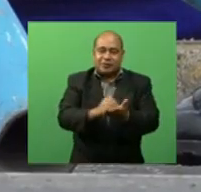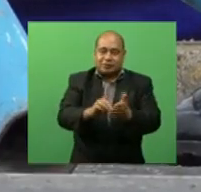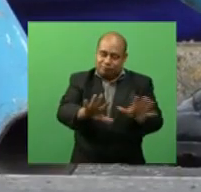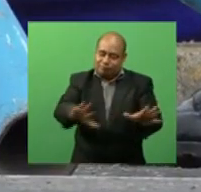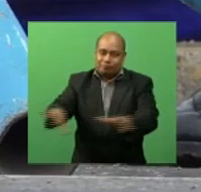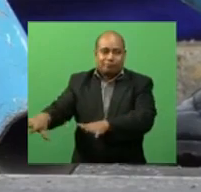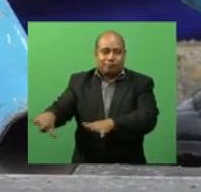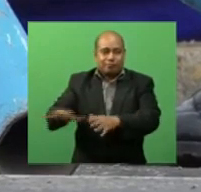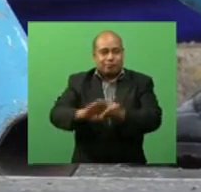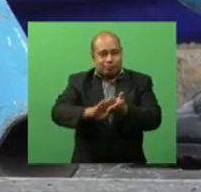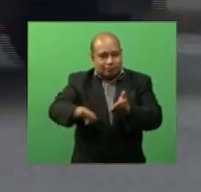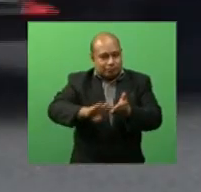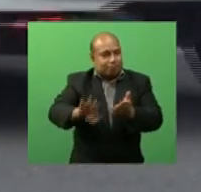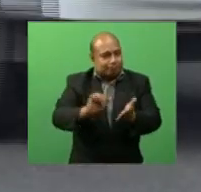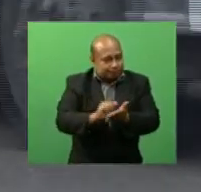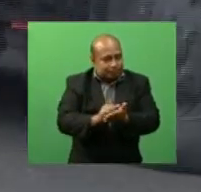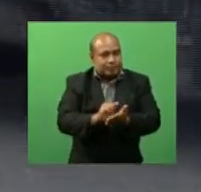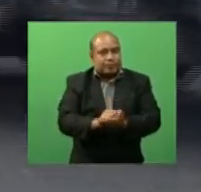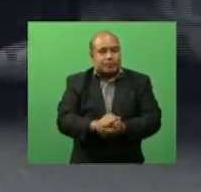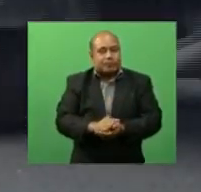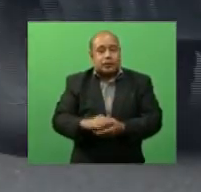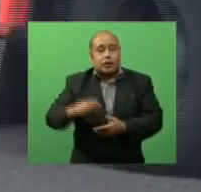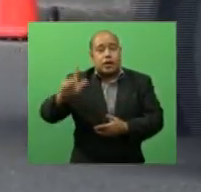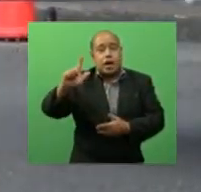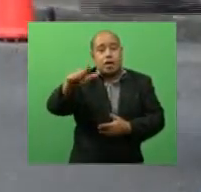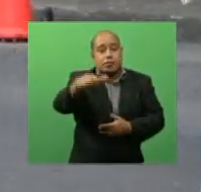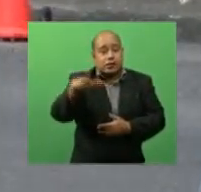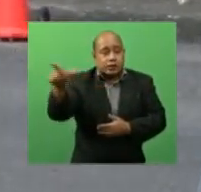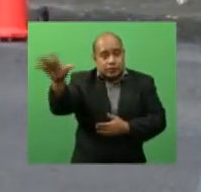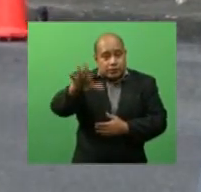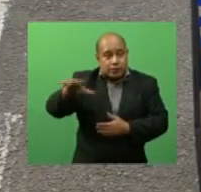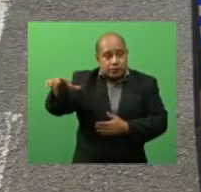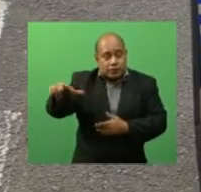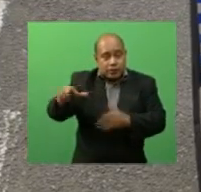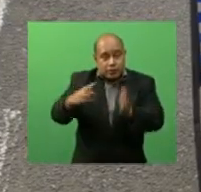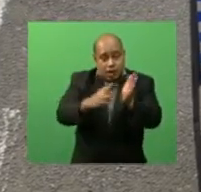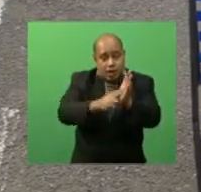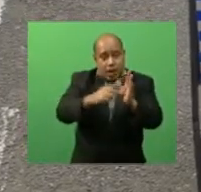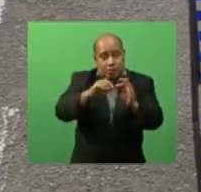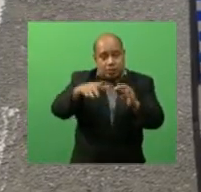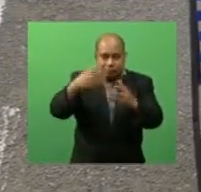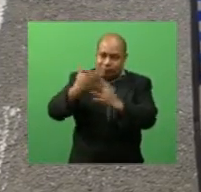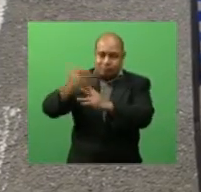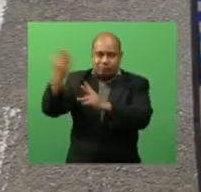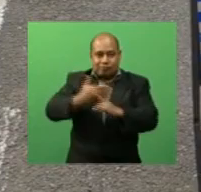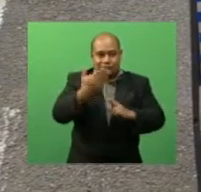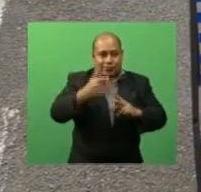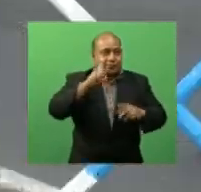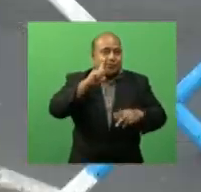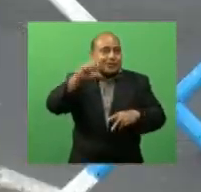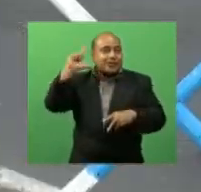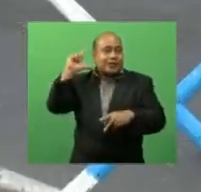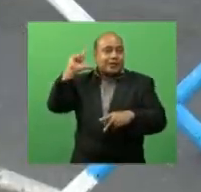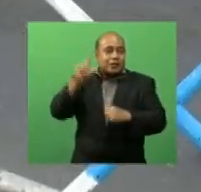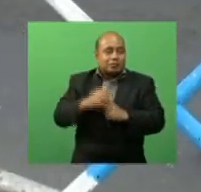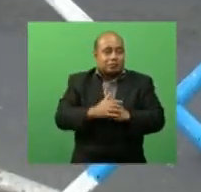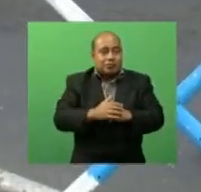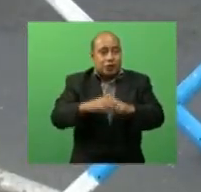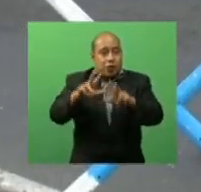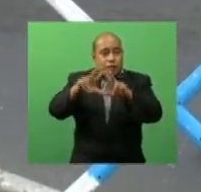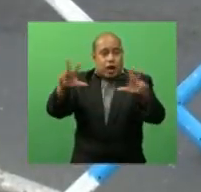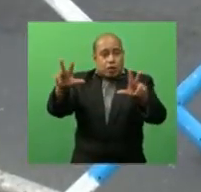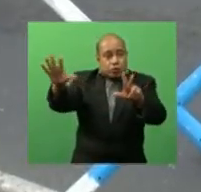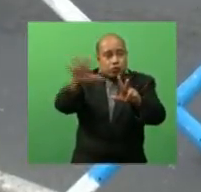Suva and the Soaswa settlement outside Lambasa came out of lockdown yesterday. Vunidagi settlement in Dreketi with just over 20